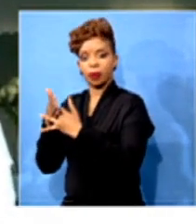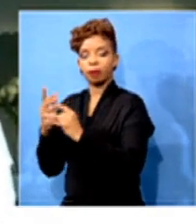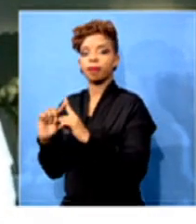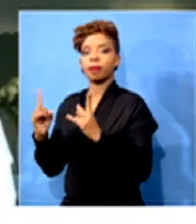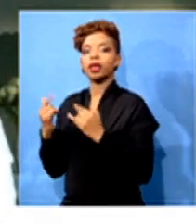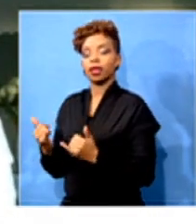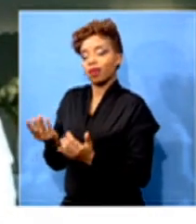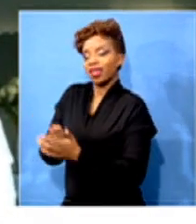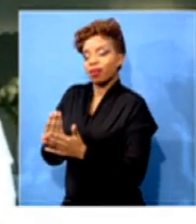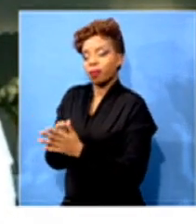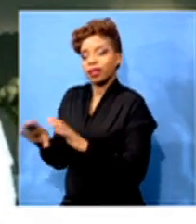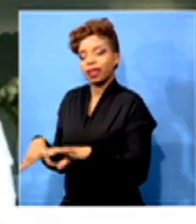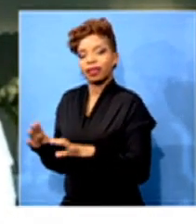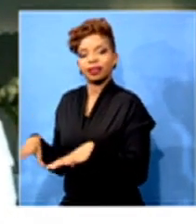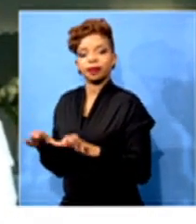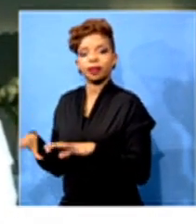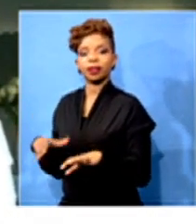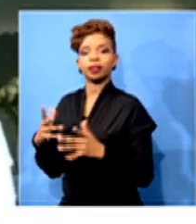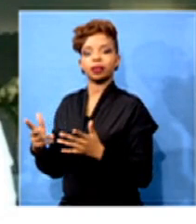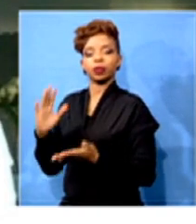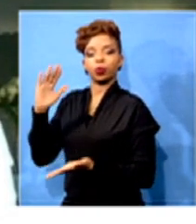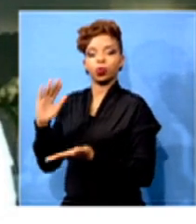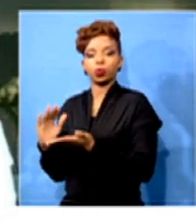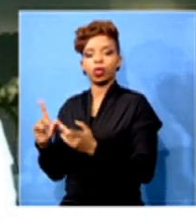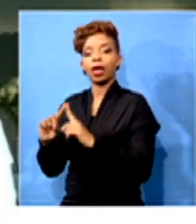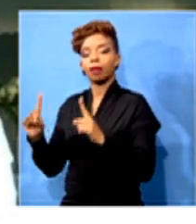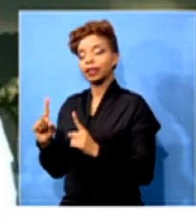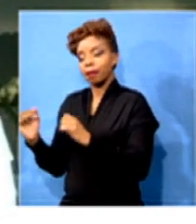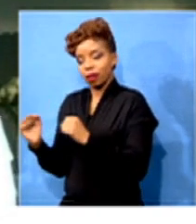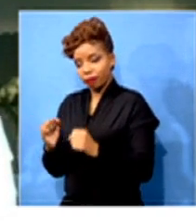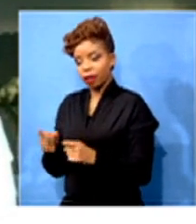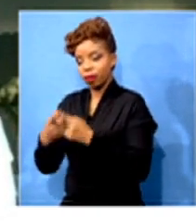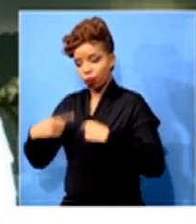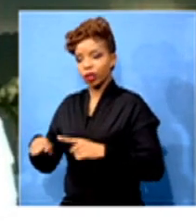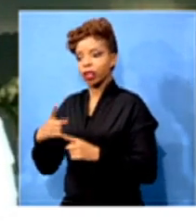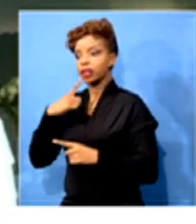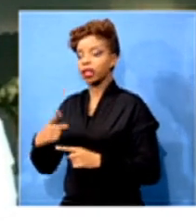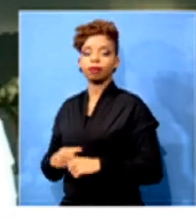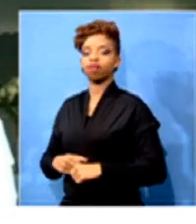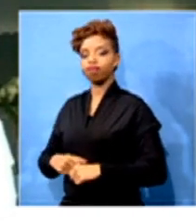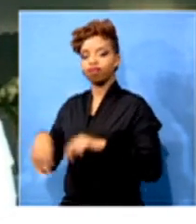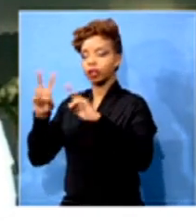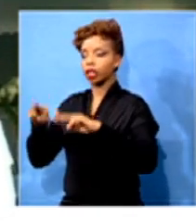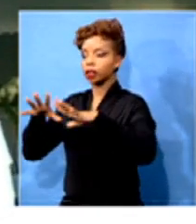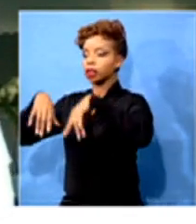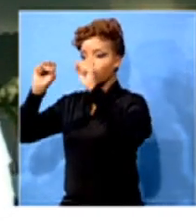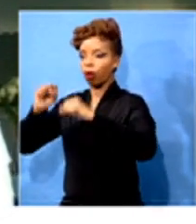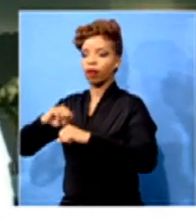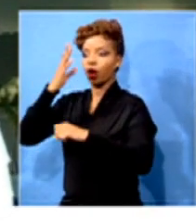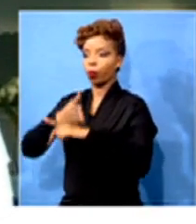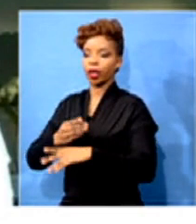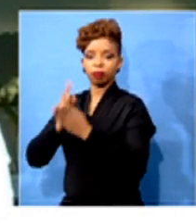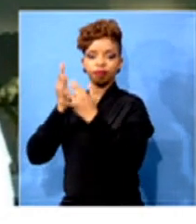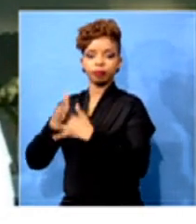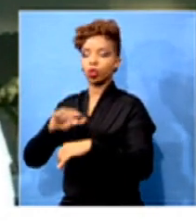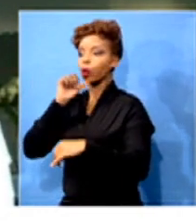economic activity. And yet we are still talking about power interruptions, power cuts, load shedding, no matter how